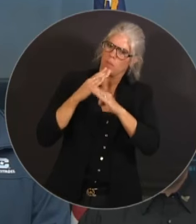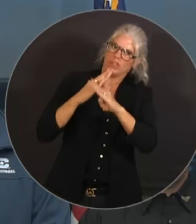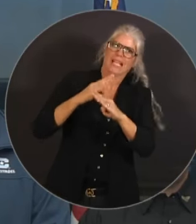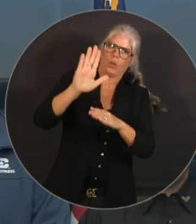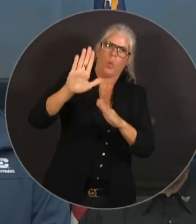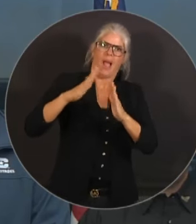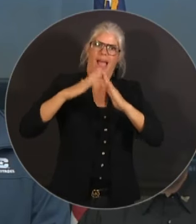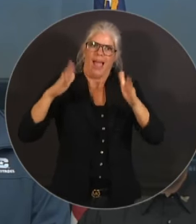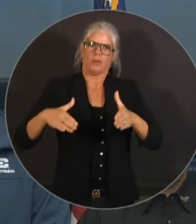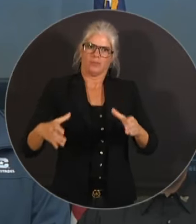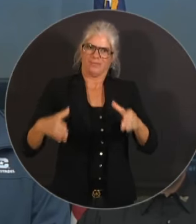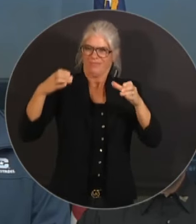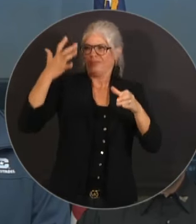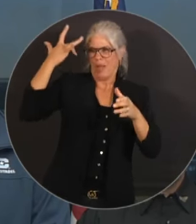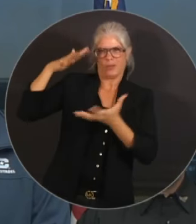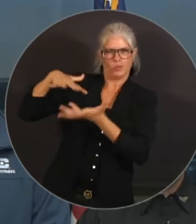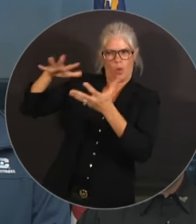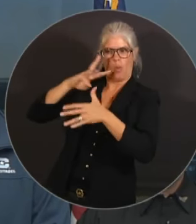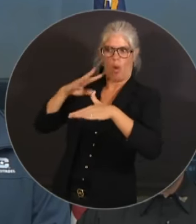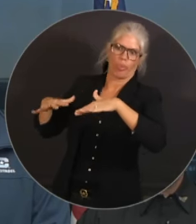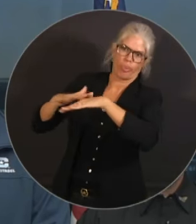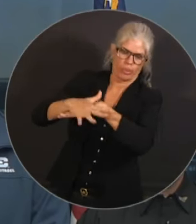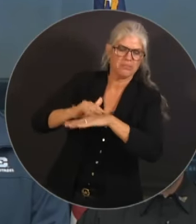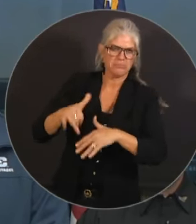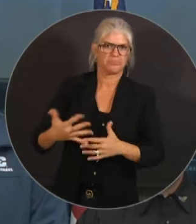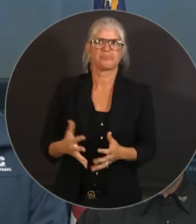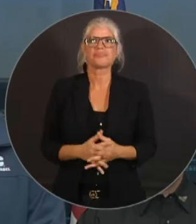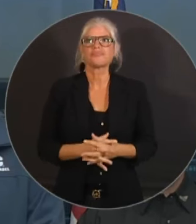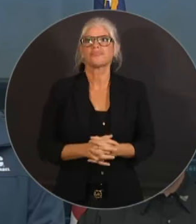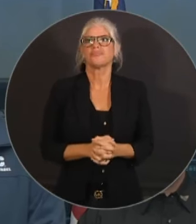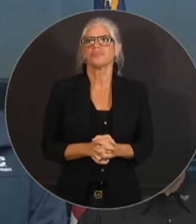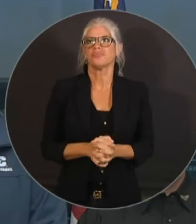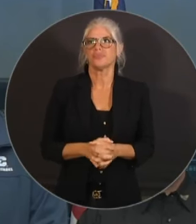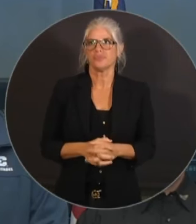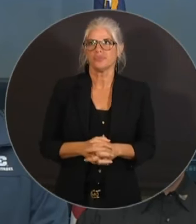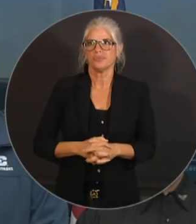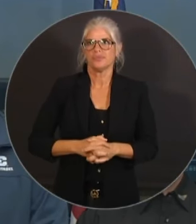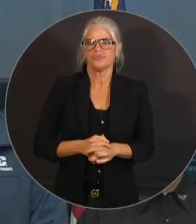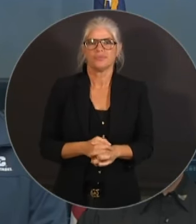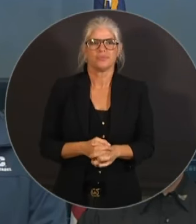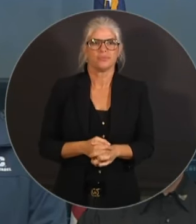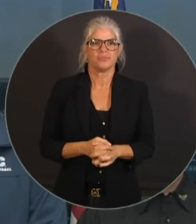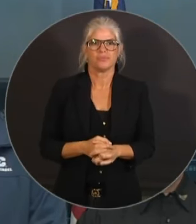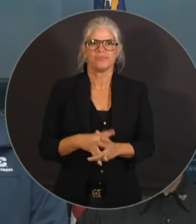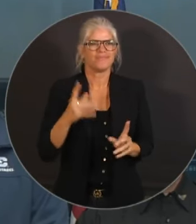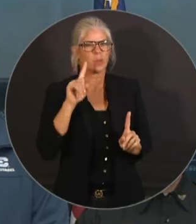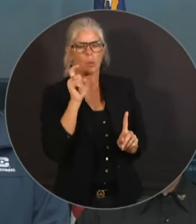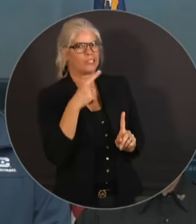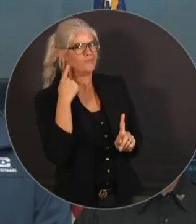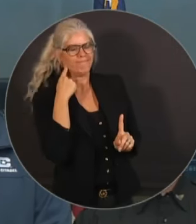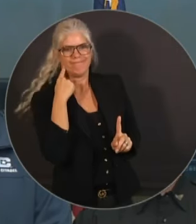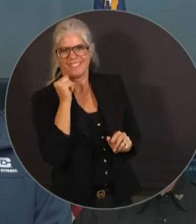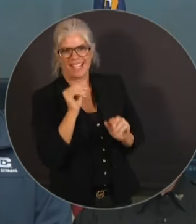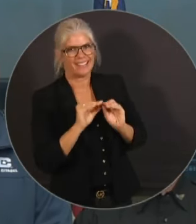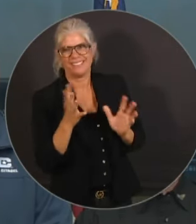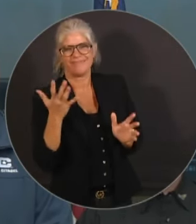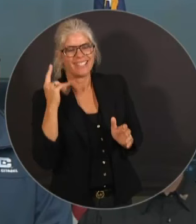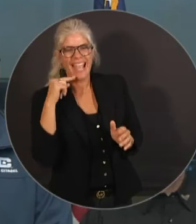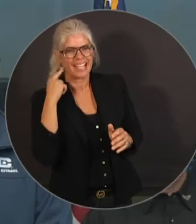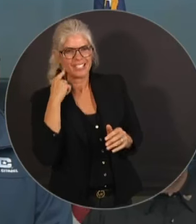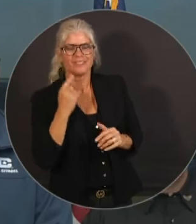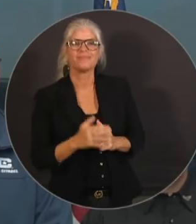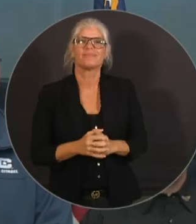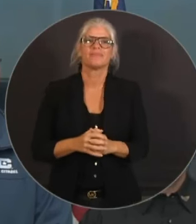this something that you're encouraging local governments to also invest in so that they have it on hand and not relying on the state? Sure, but we